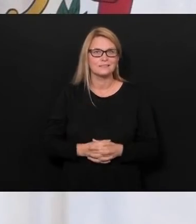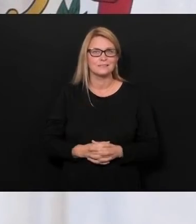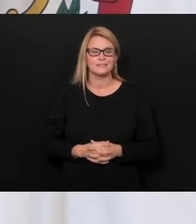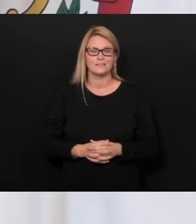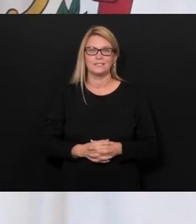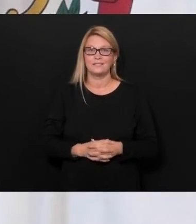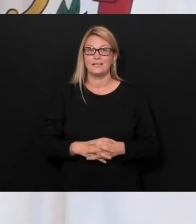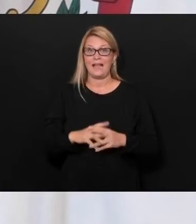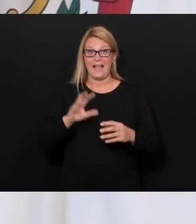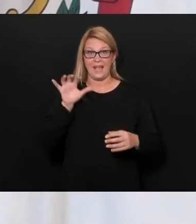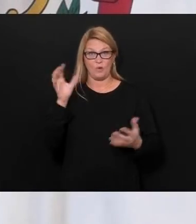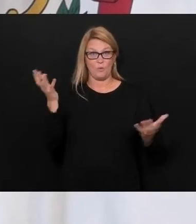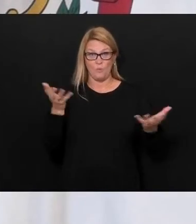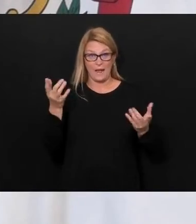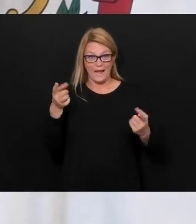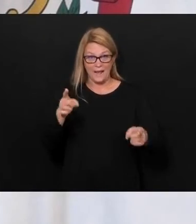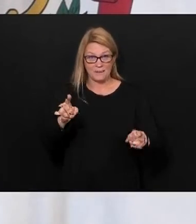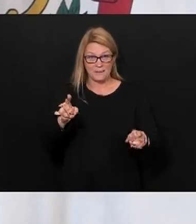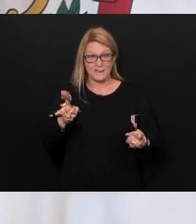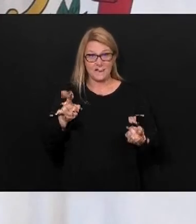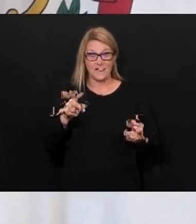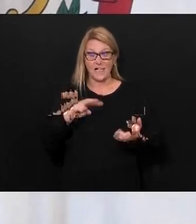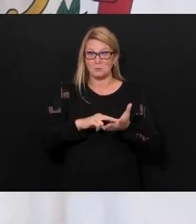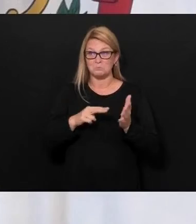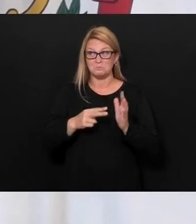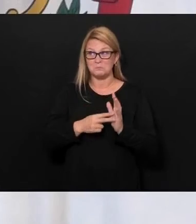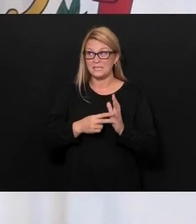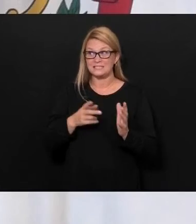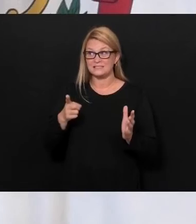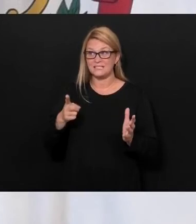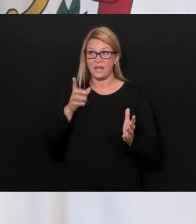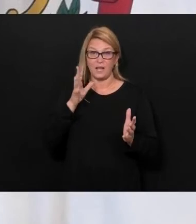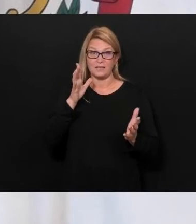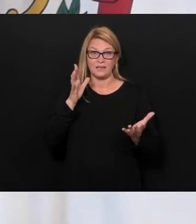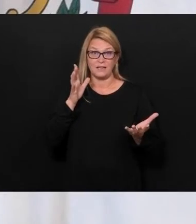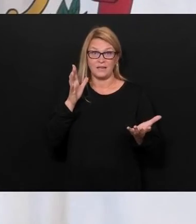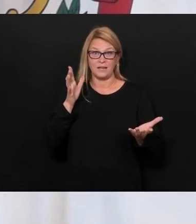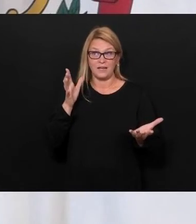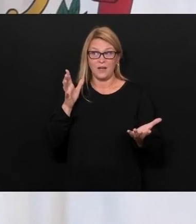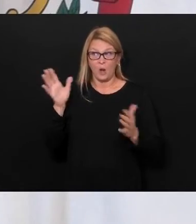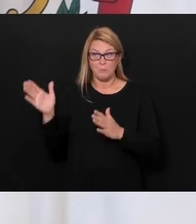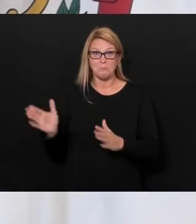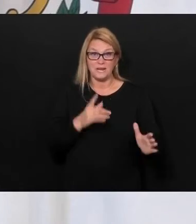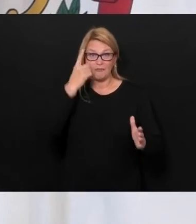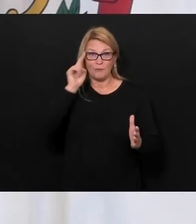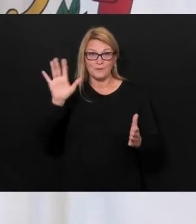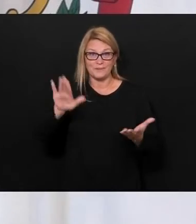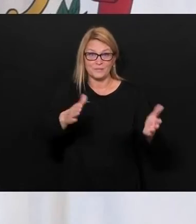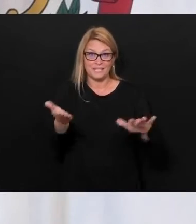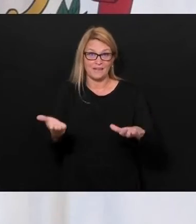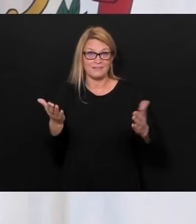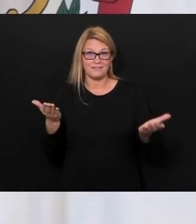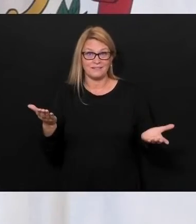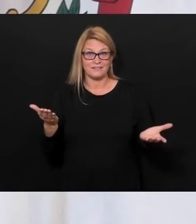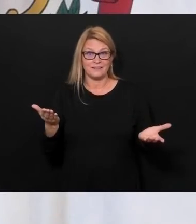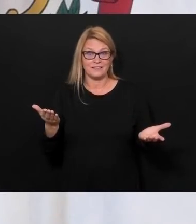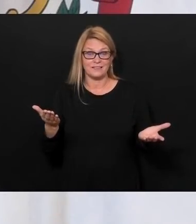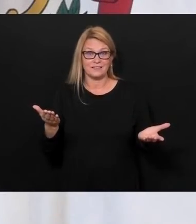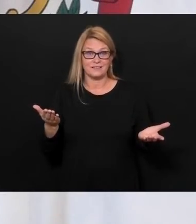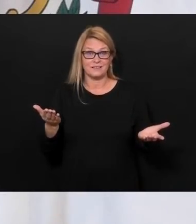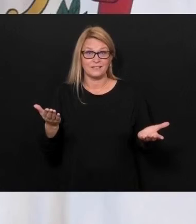And all they're doing is signing their death certificate. That's what they're doing, because